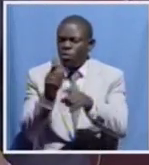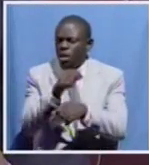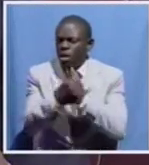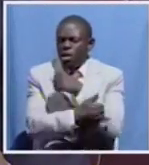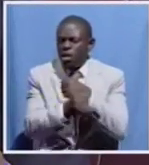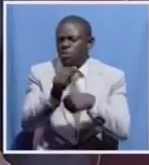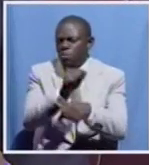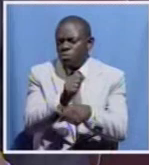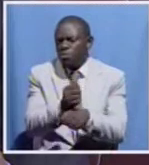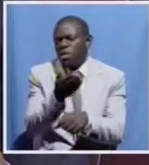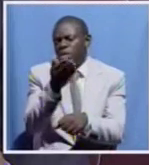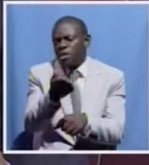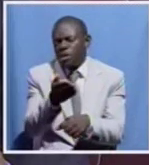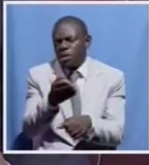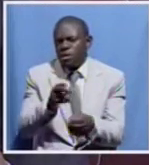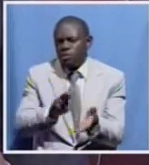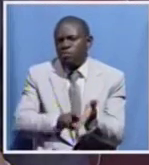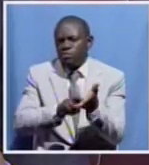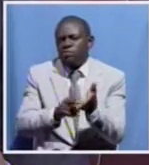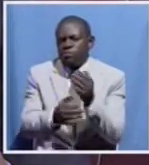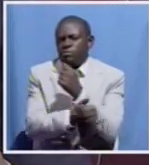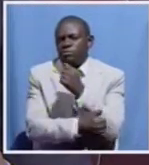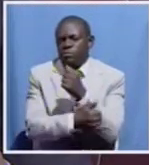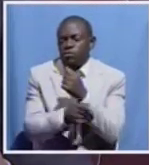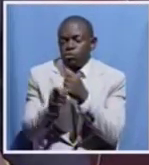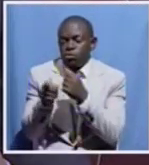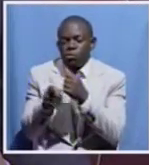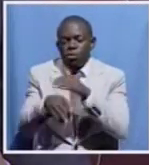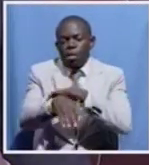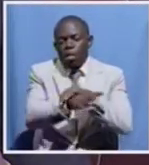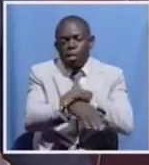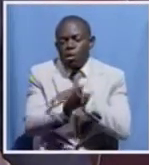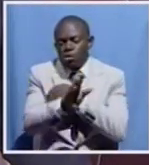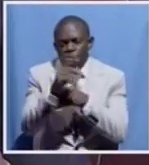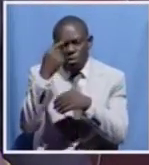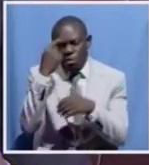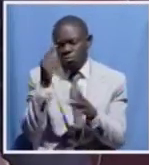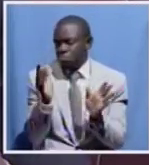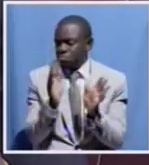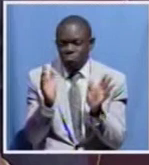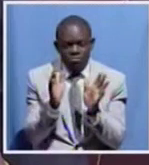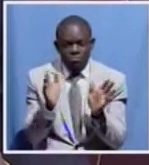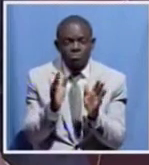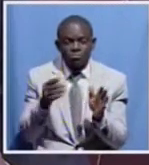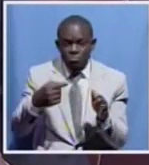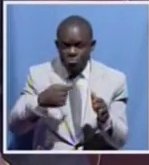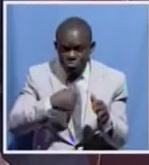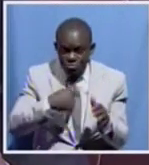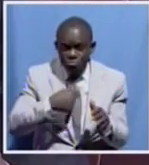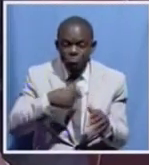I am very happy to be in Germany. We meet the president of Germany twice every